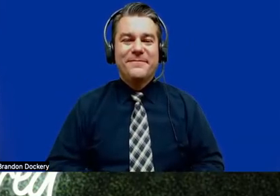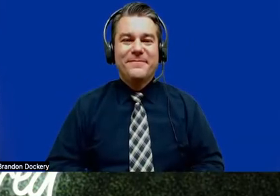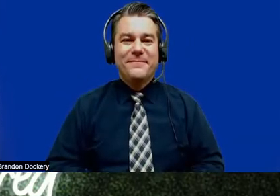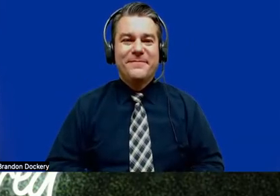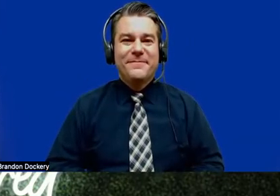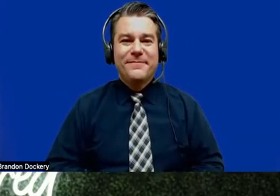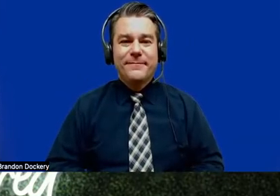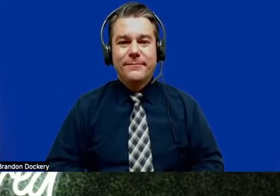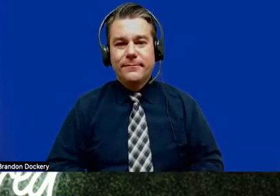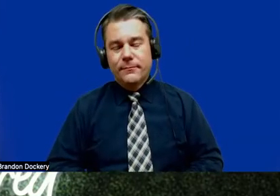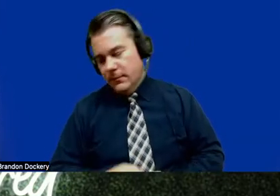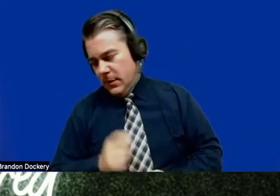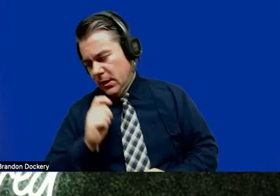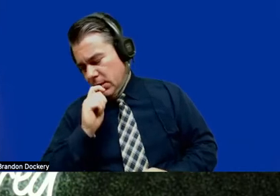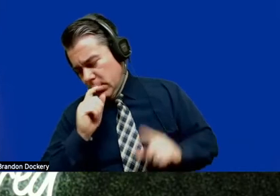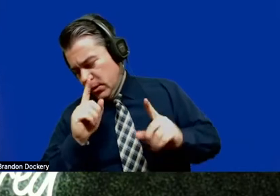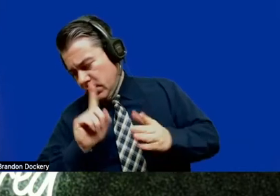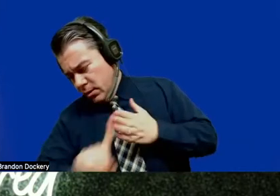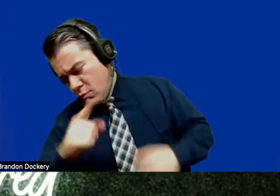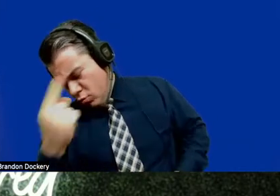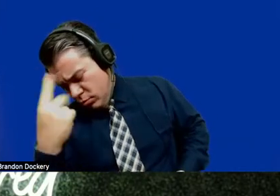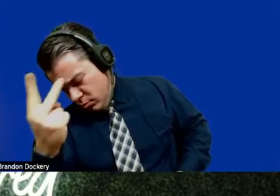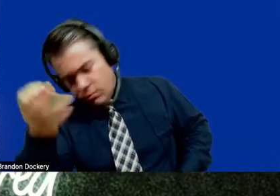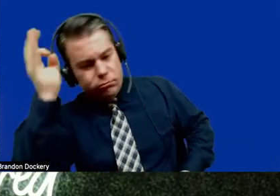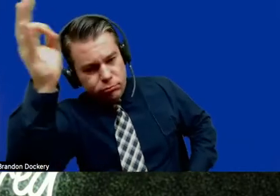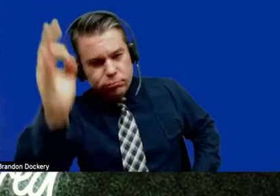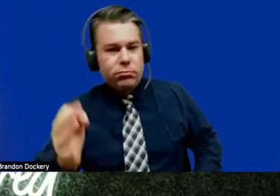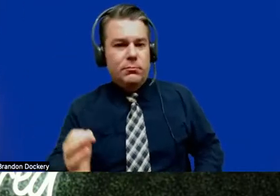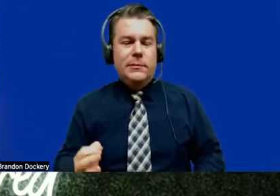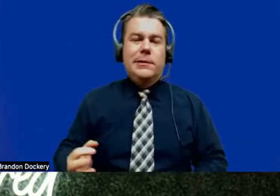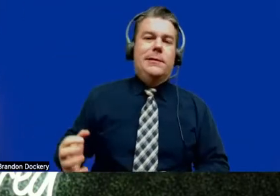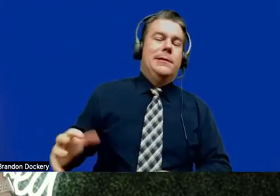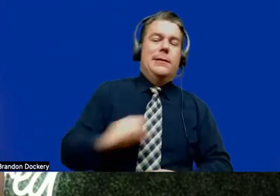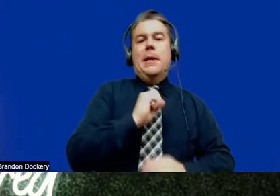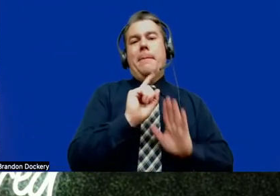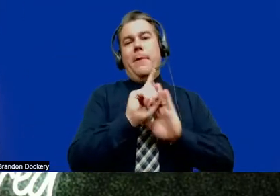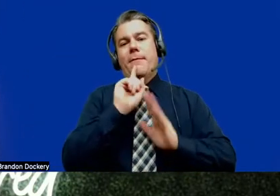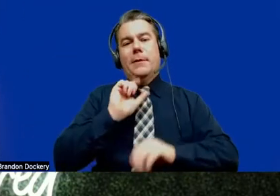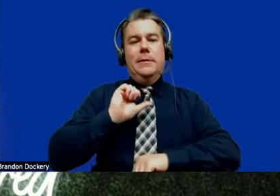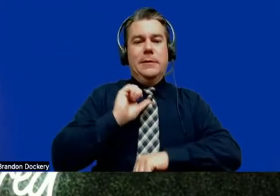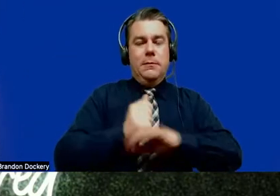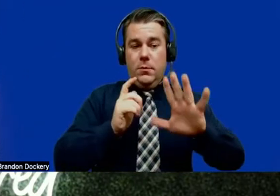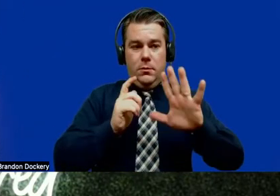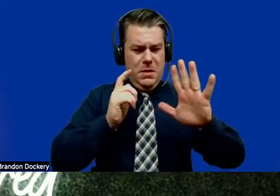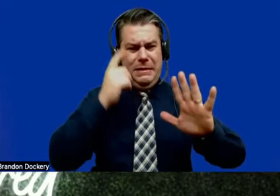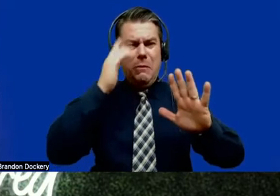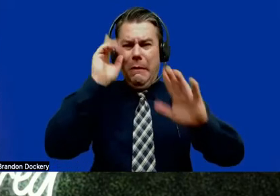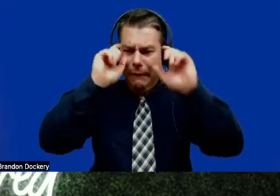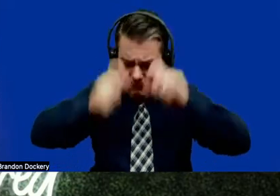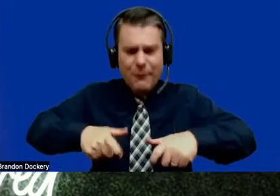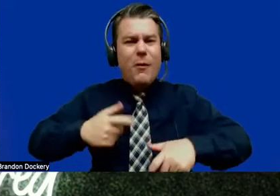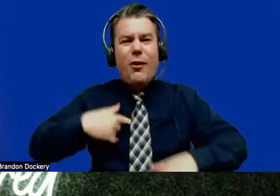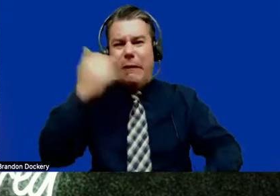Test check 1, 2. Took a moment to get set up. Shade said take the glasses off. I look like a goof or